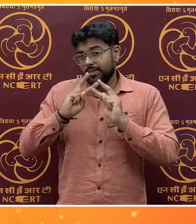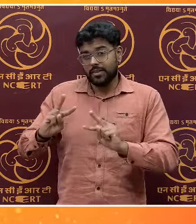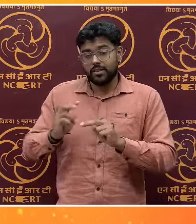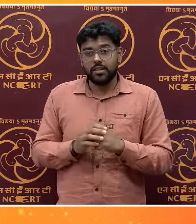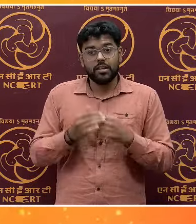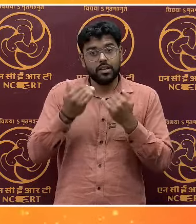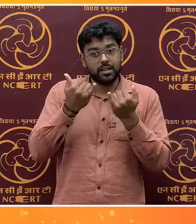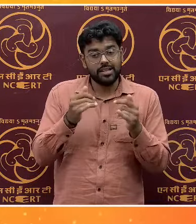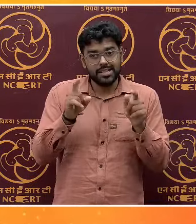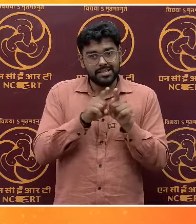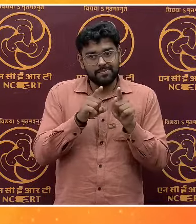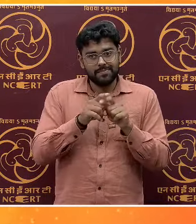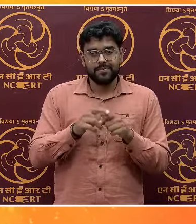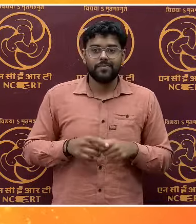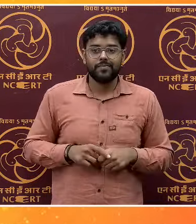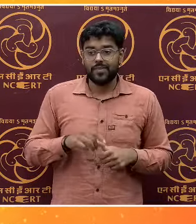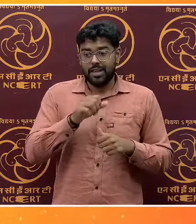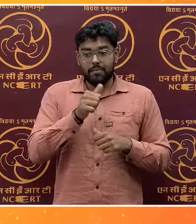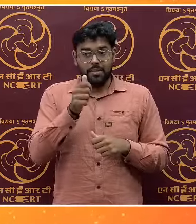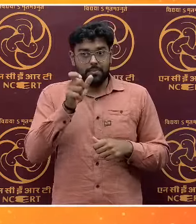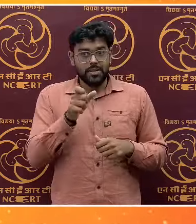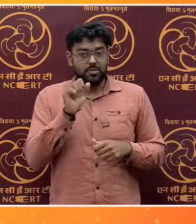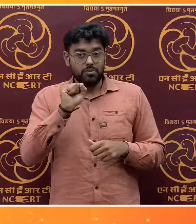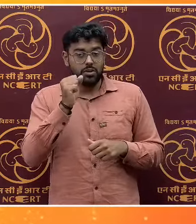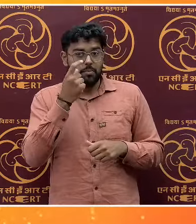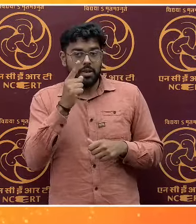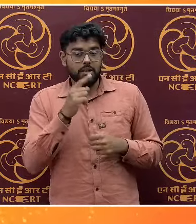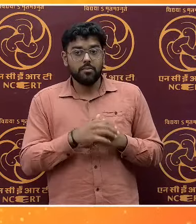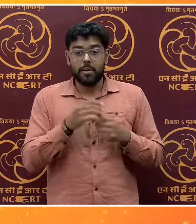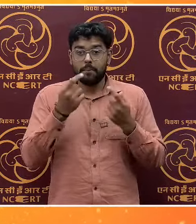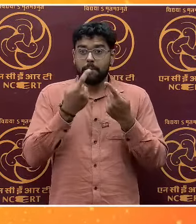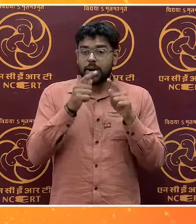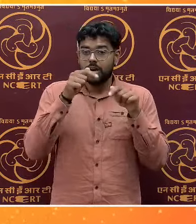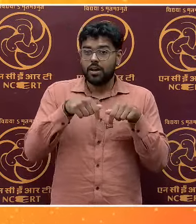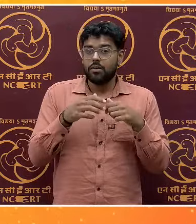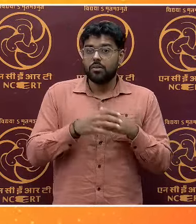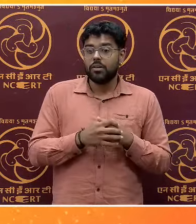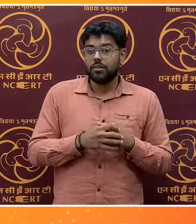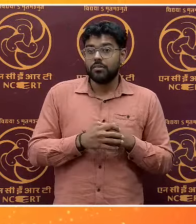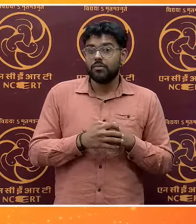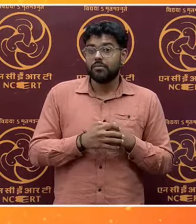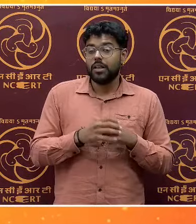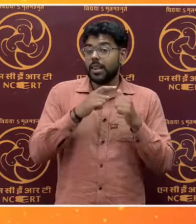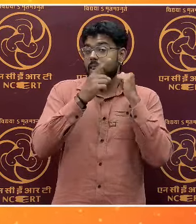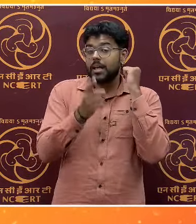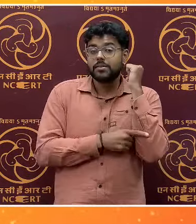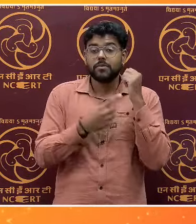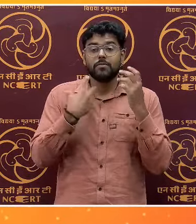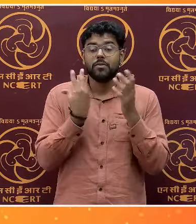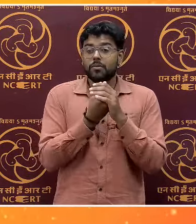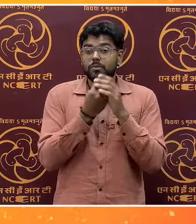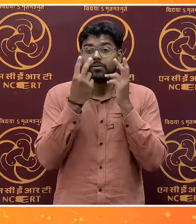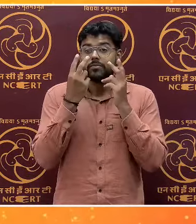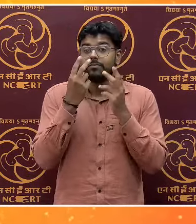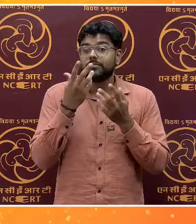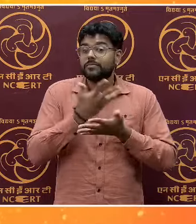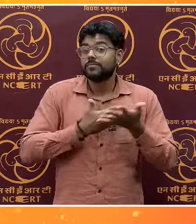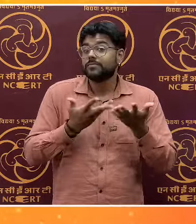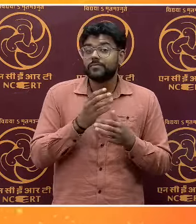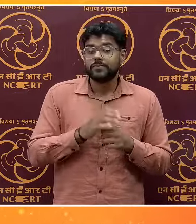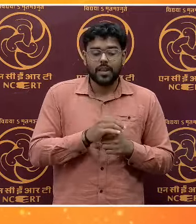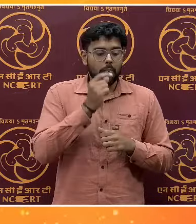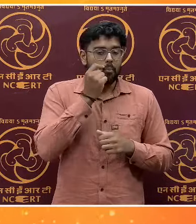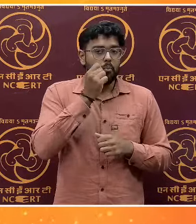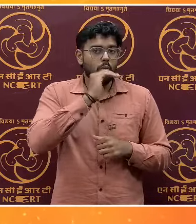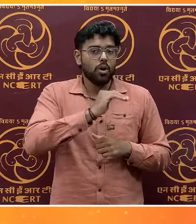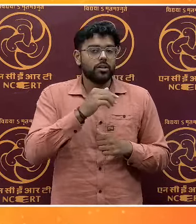the title, of course, is somebody's mother. But look, at the end, we're talking about somebody's boy because people remember you for your acts of kindness.